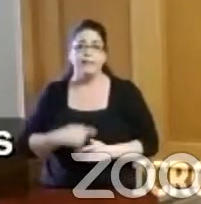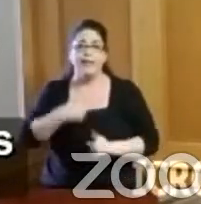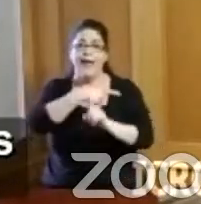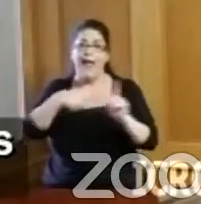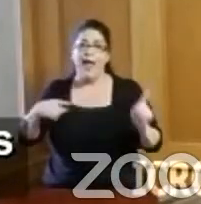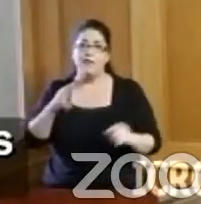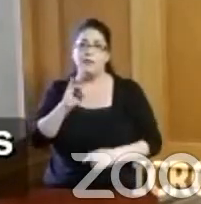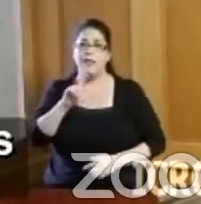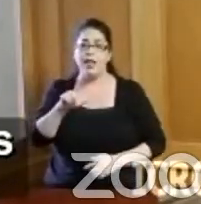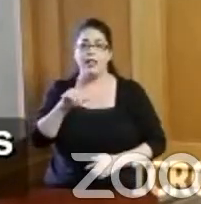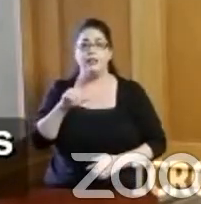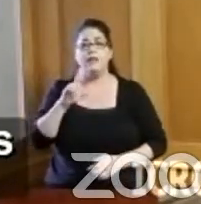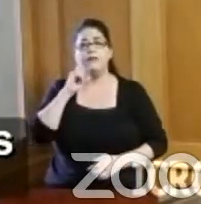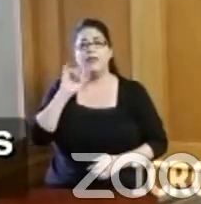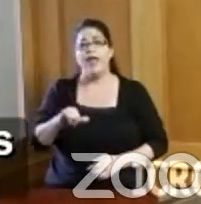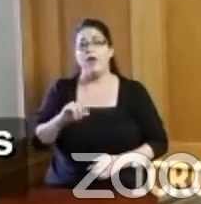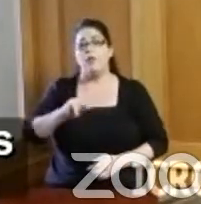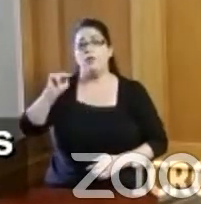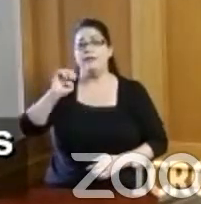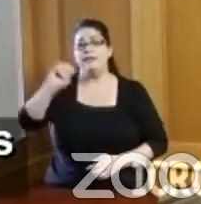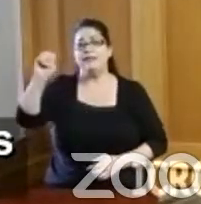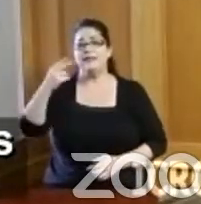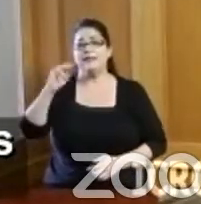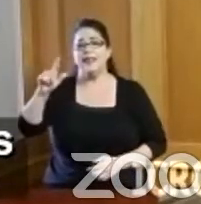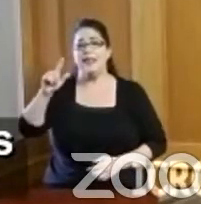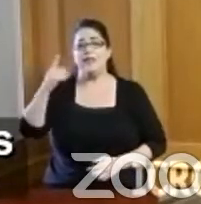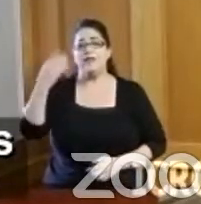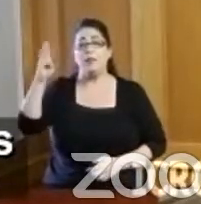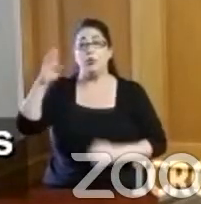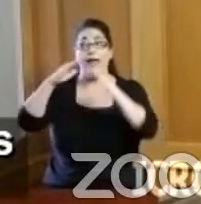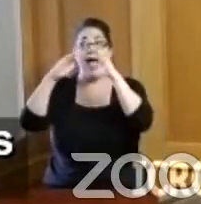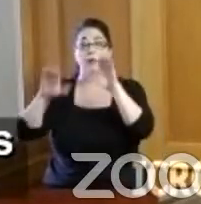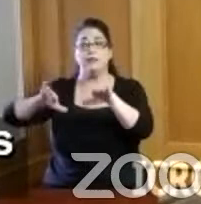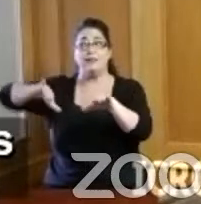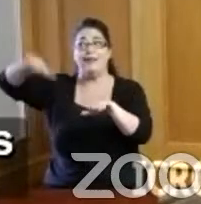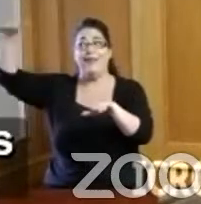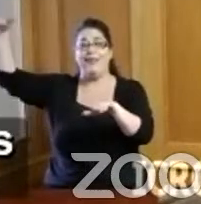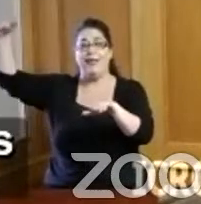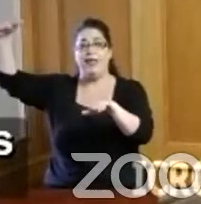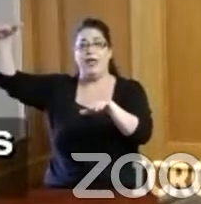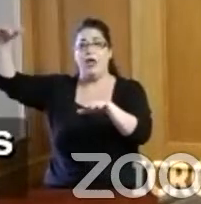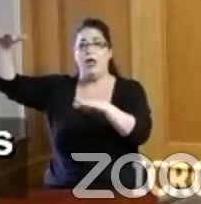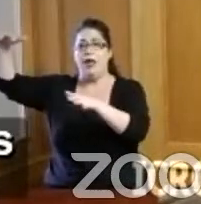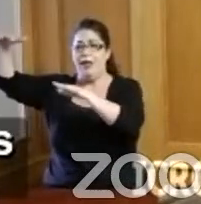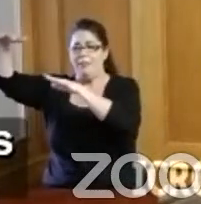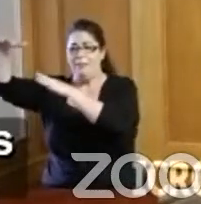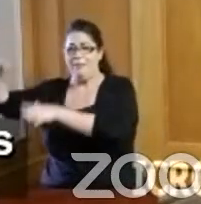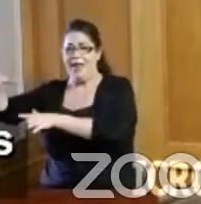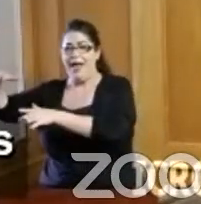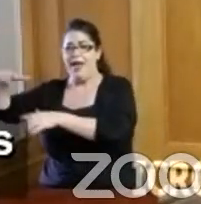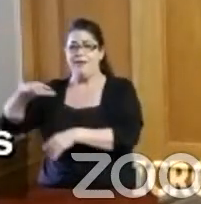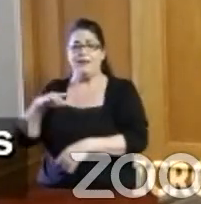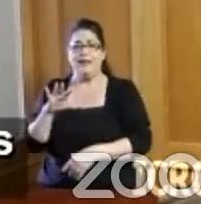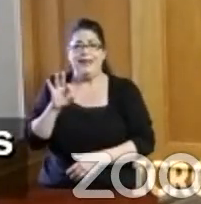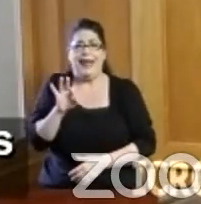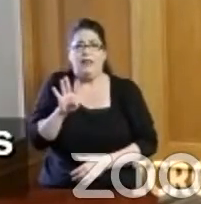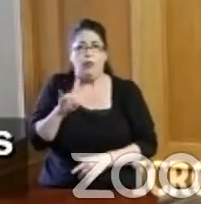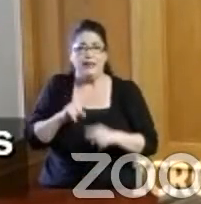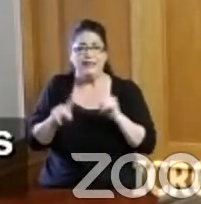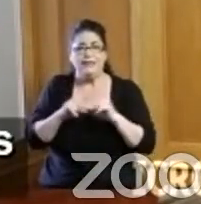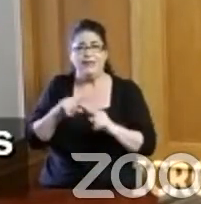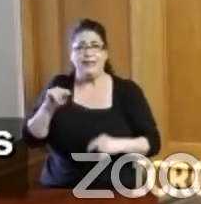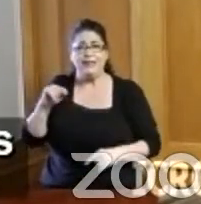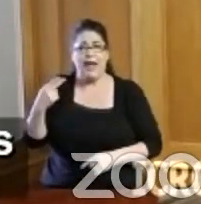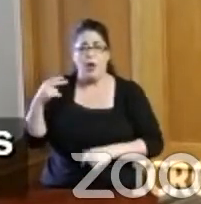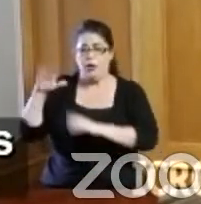1/2 mile of the northeast hillside, the blue houses, will be packed with 94 townhouses. This